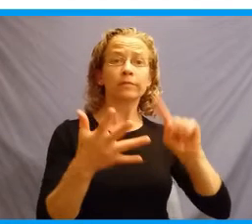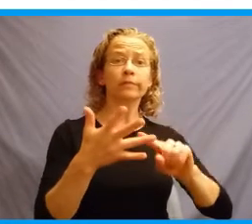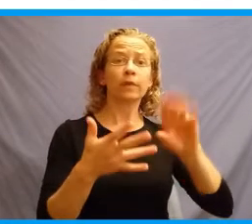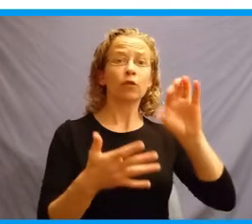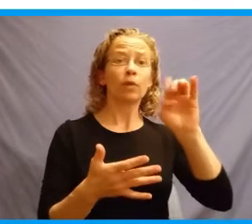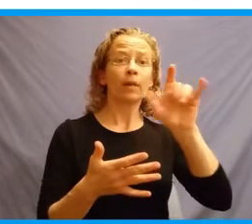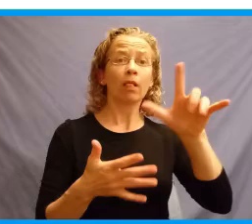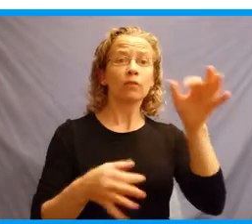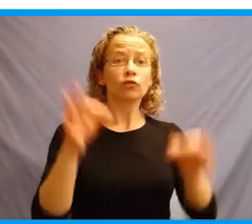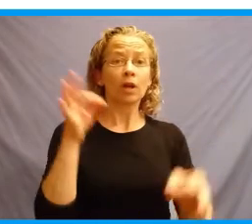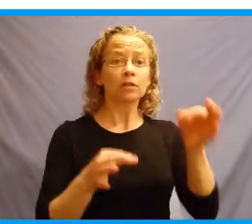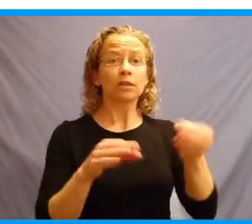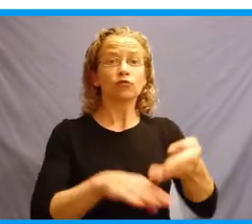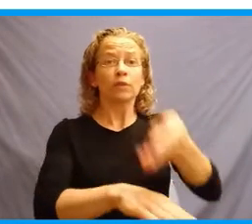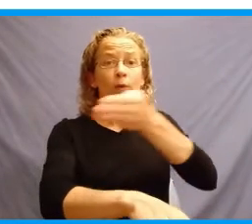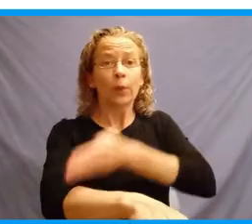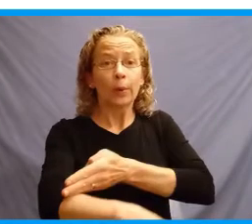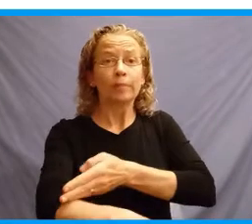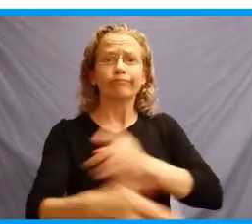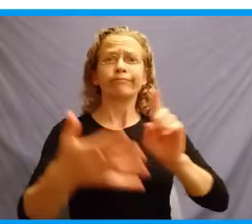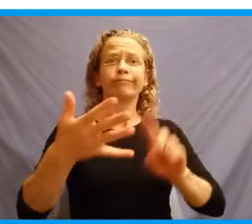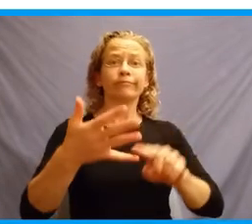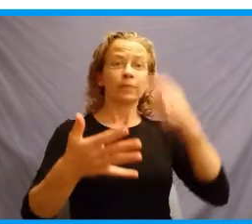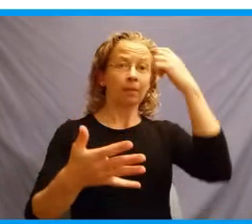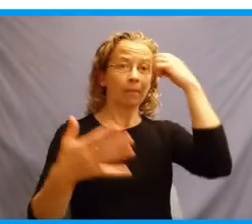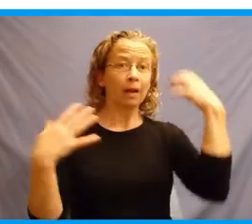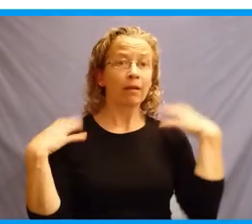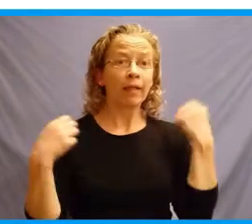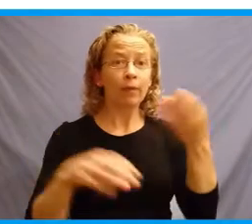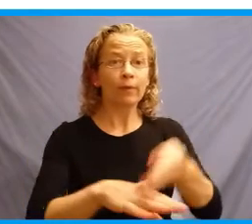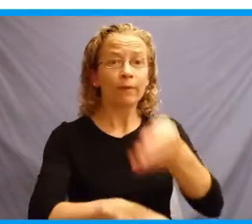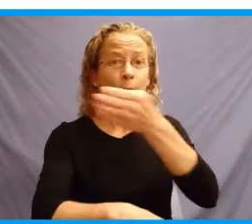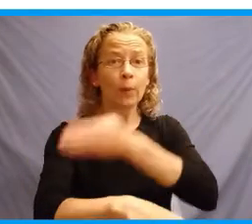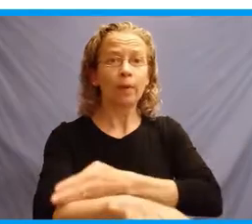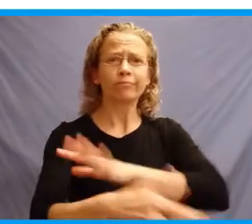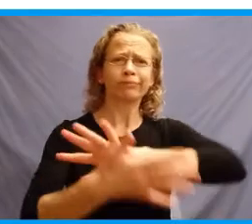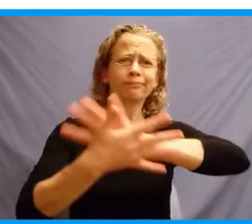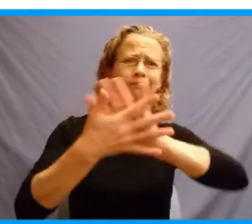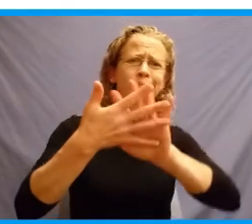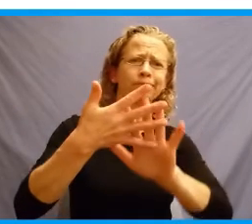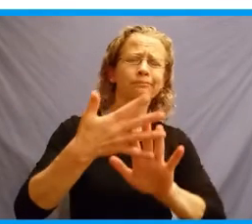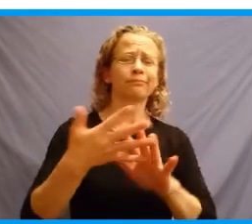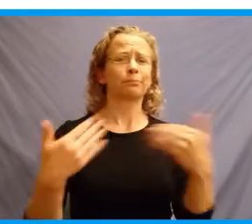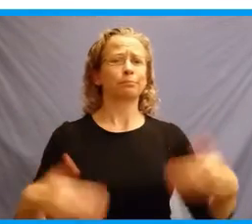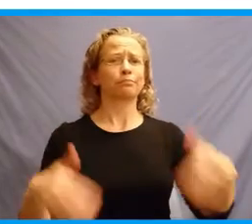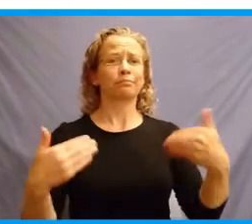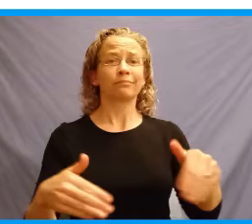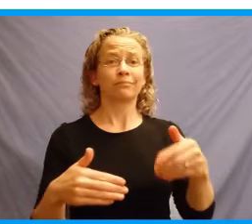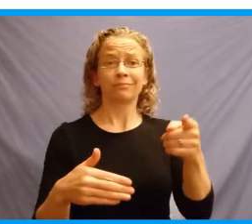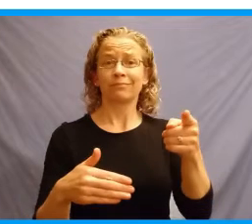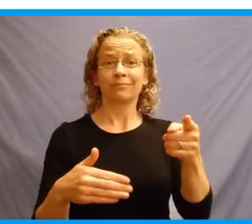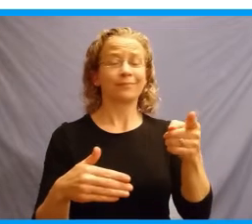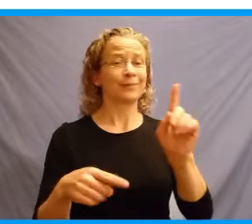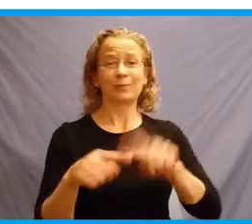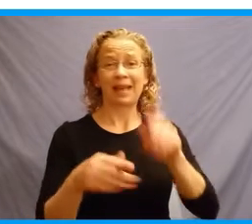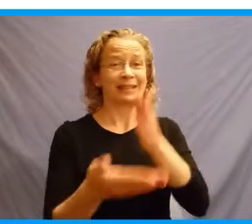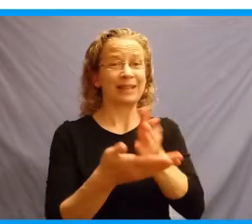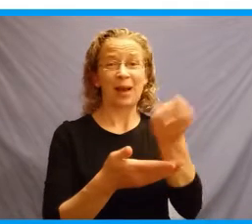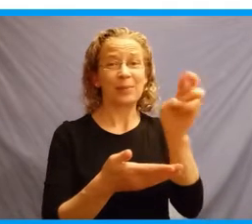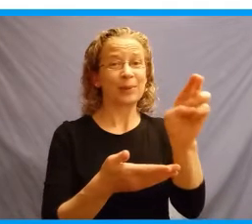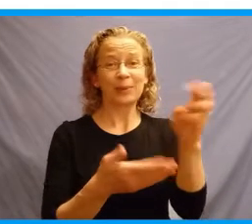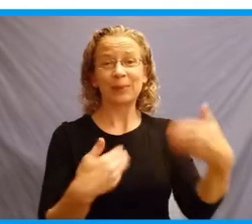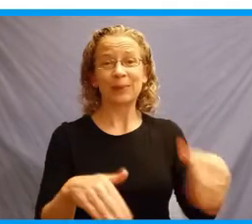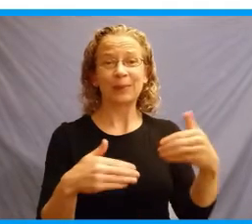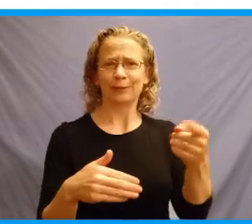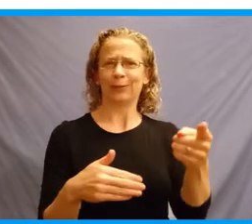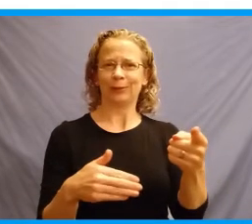bills, criminal justice reform bills, mental health reform bills. There's no stopping